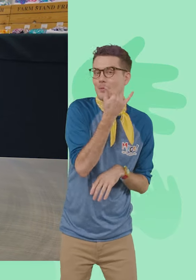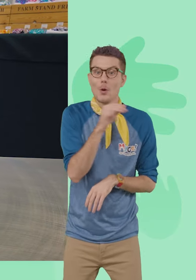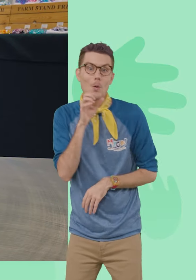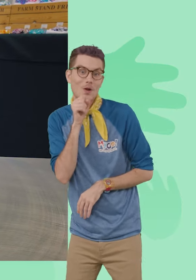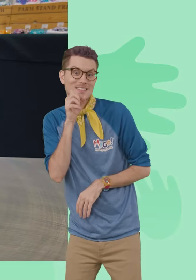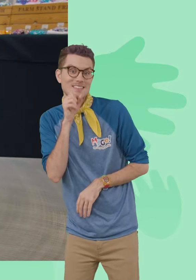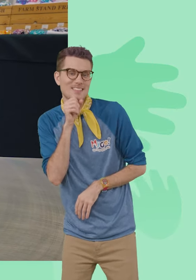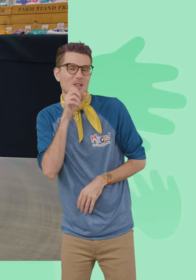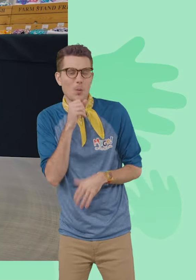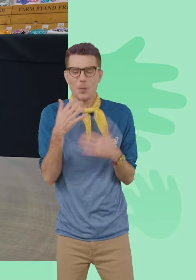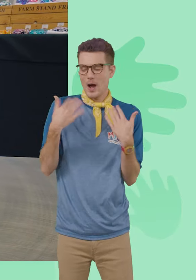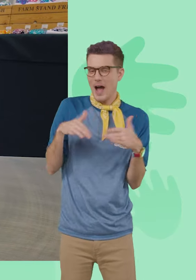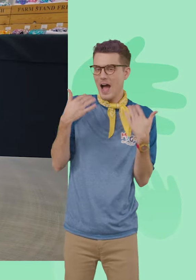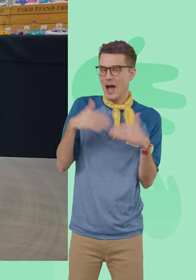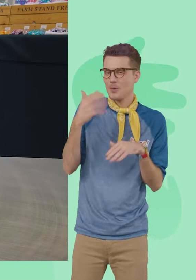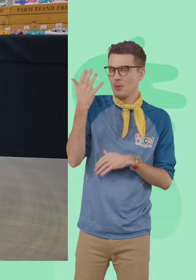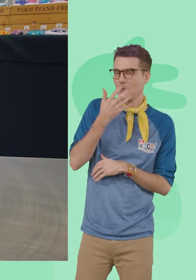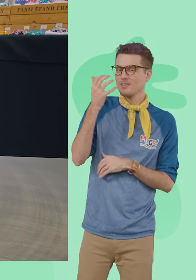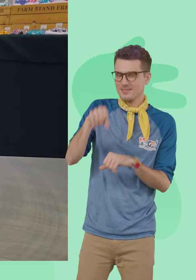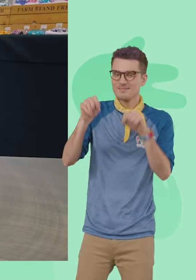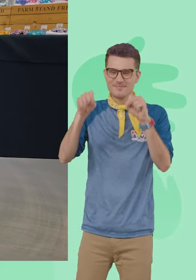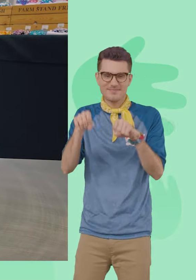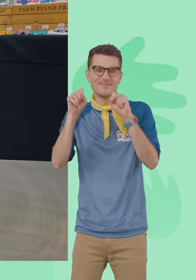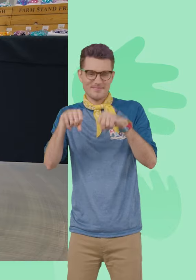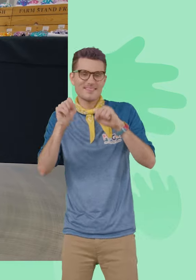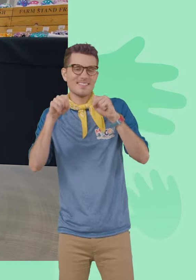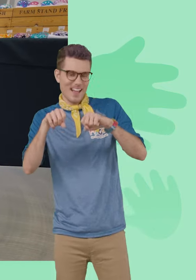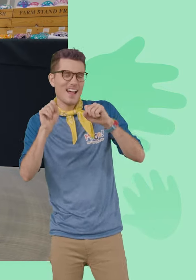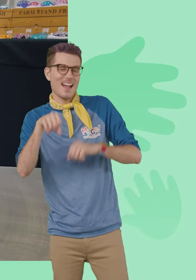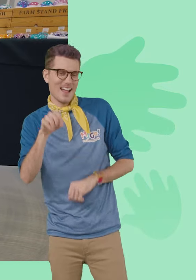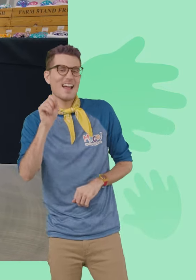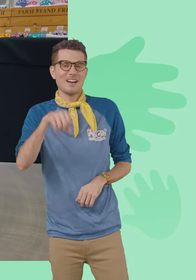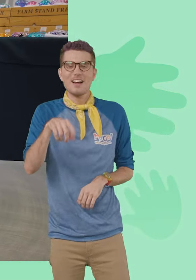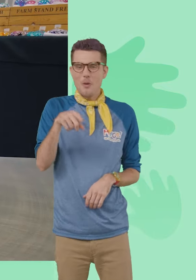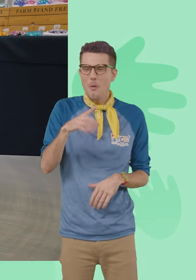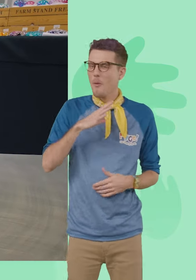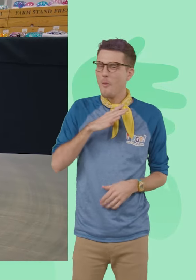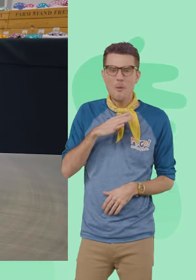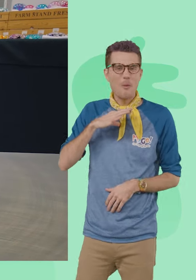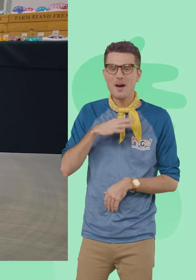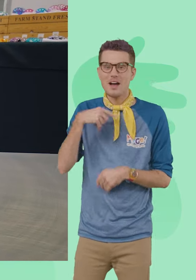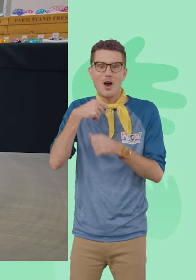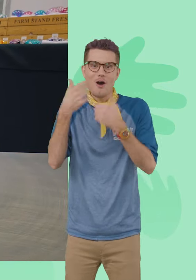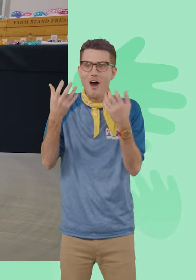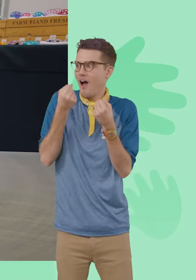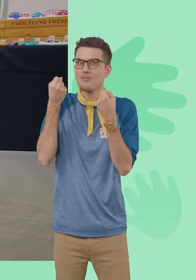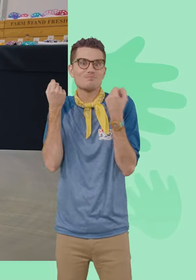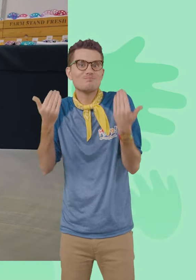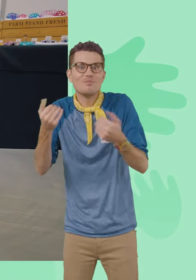and orange. Whoa, yeah, yep. That is so